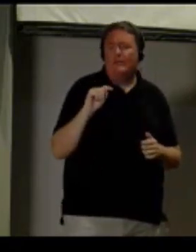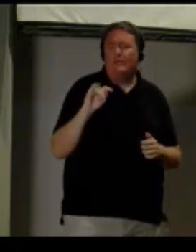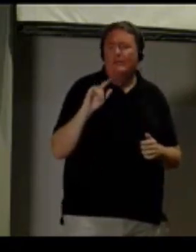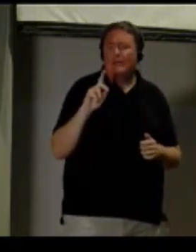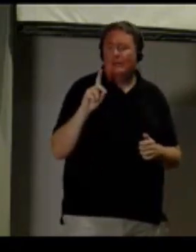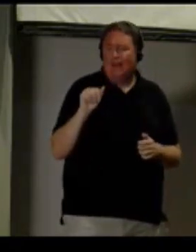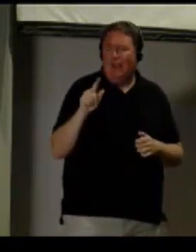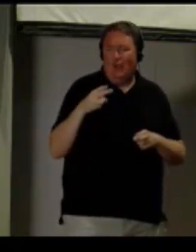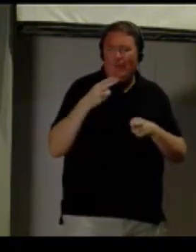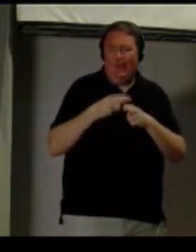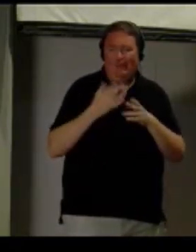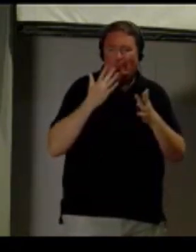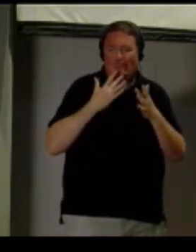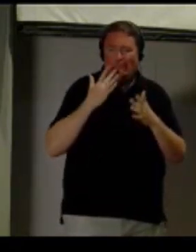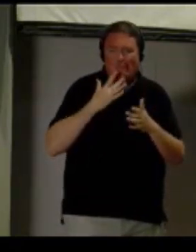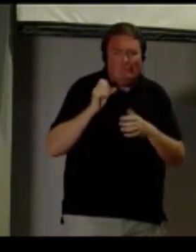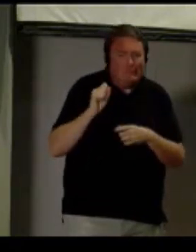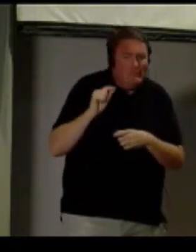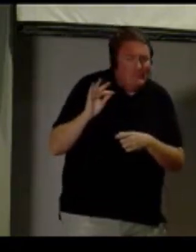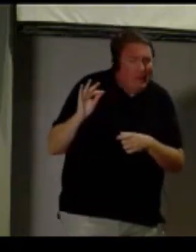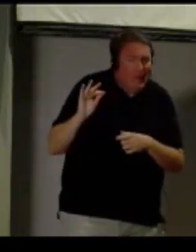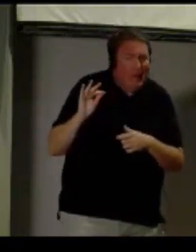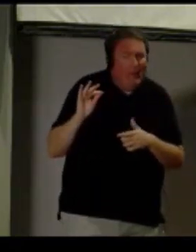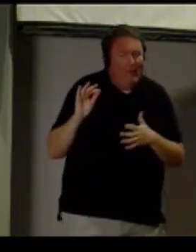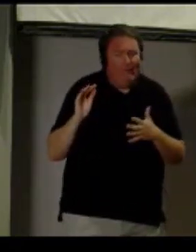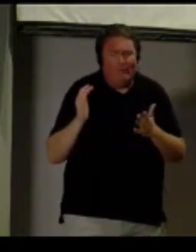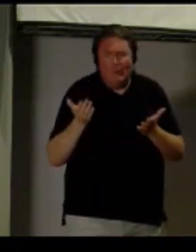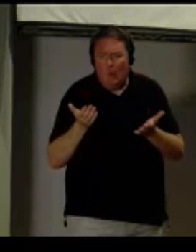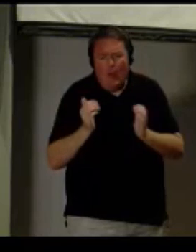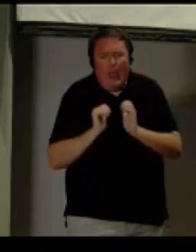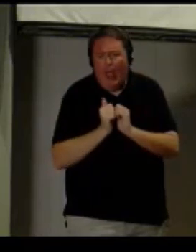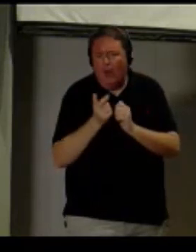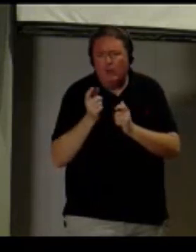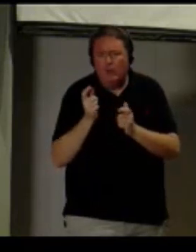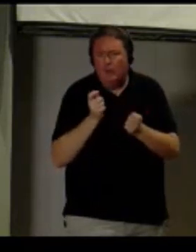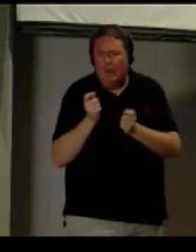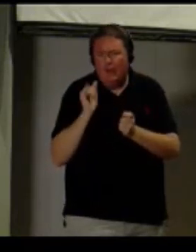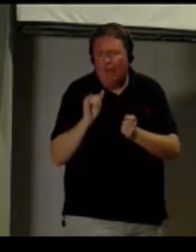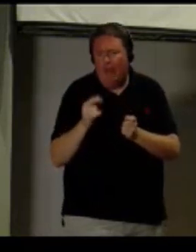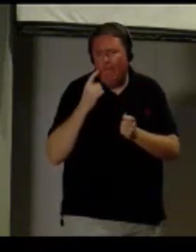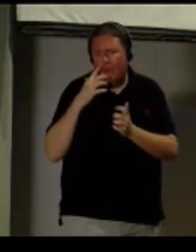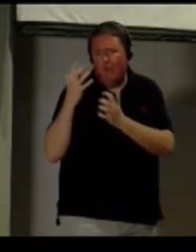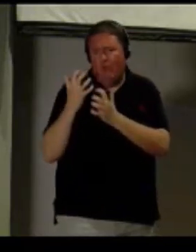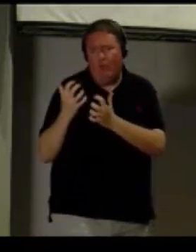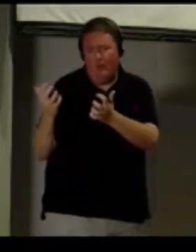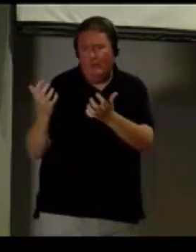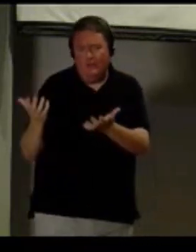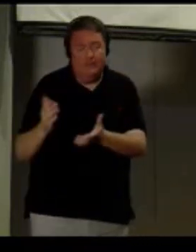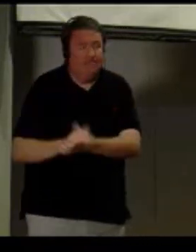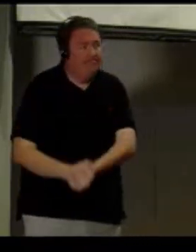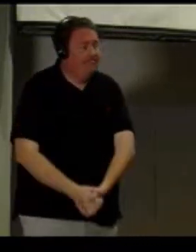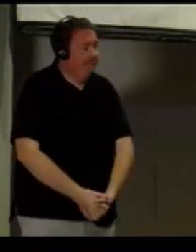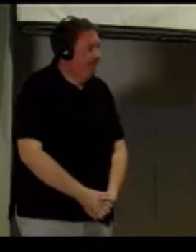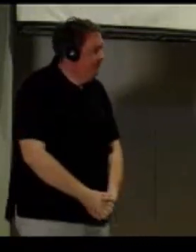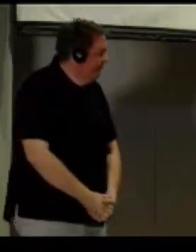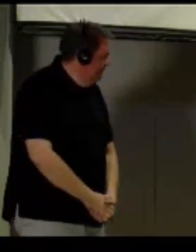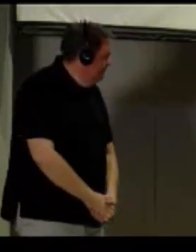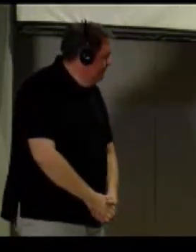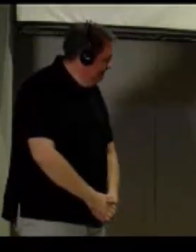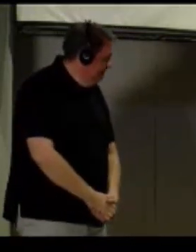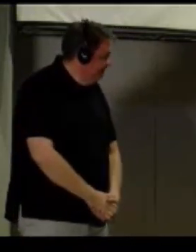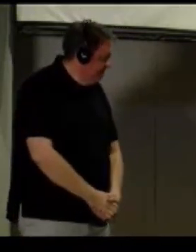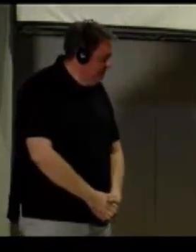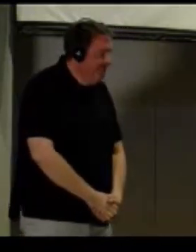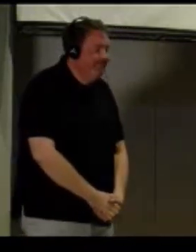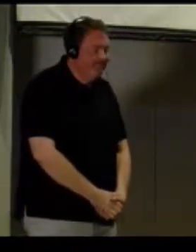and you've had the pen and other things. How do you manage that next step for the audience? Well, I think, right